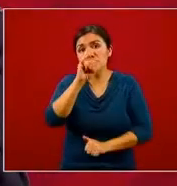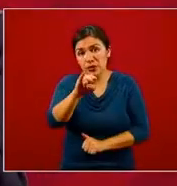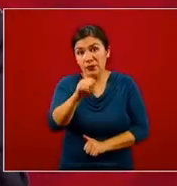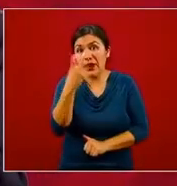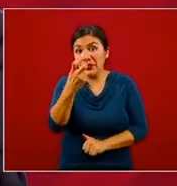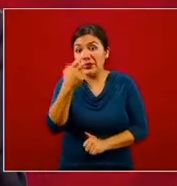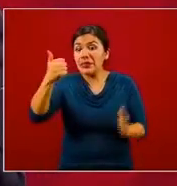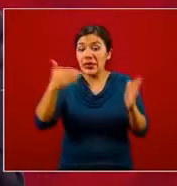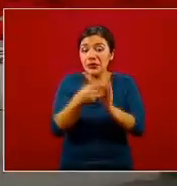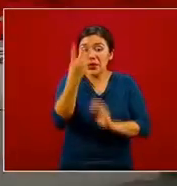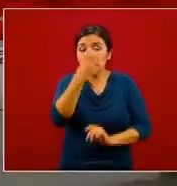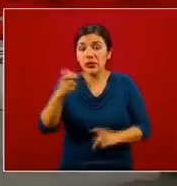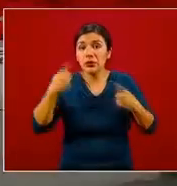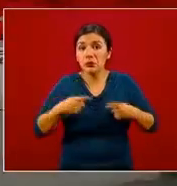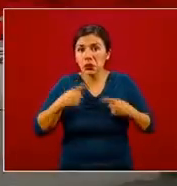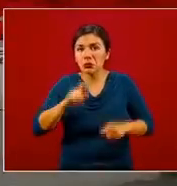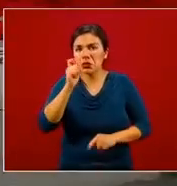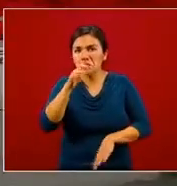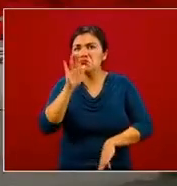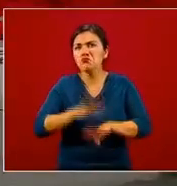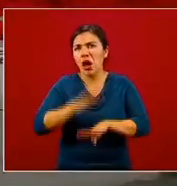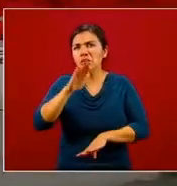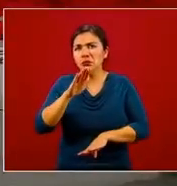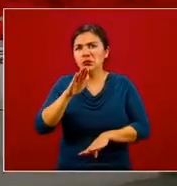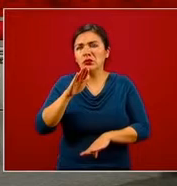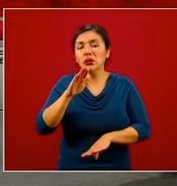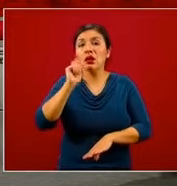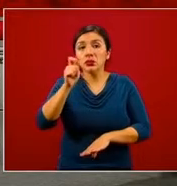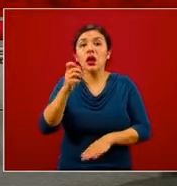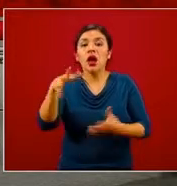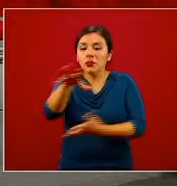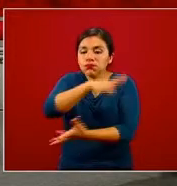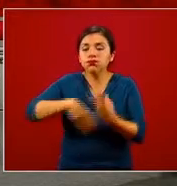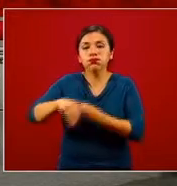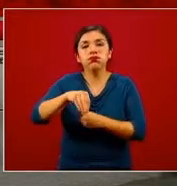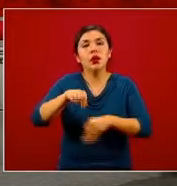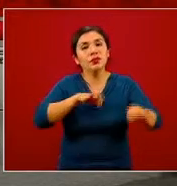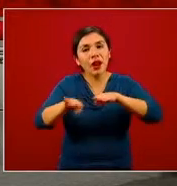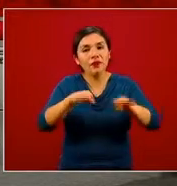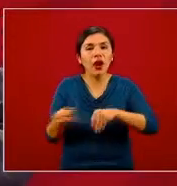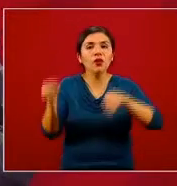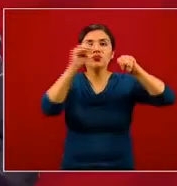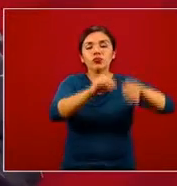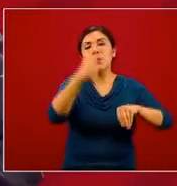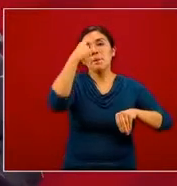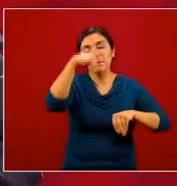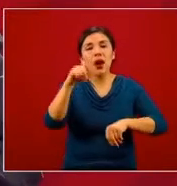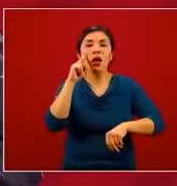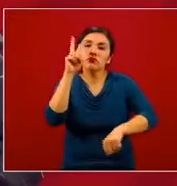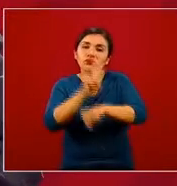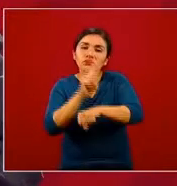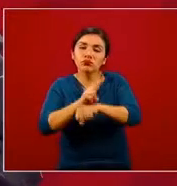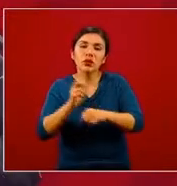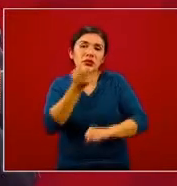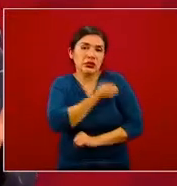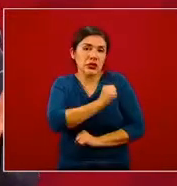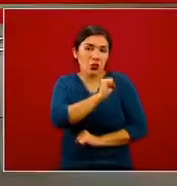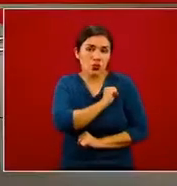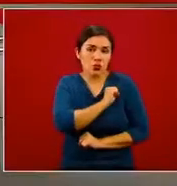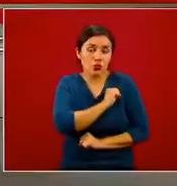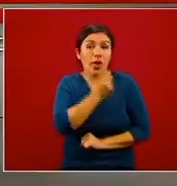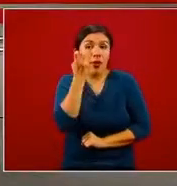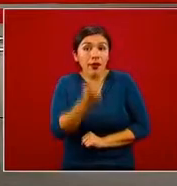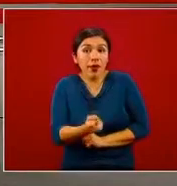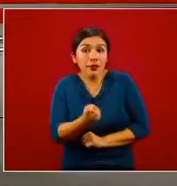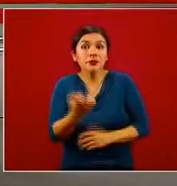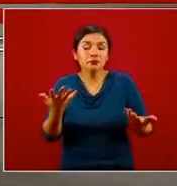anymore. Everybody in Mexico is entitled to go to a health center and receive care. So those slightly more